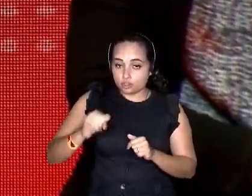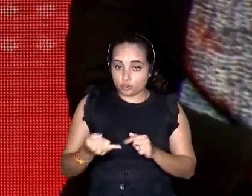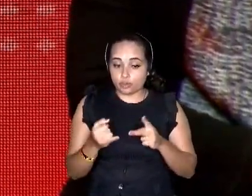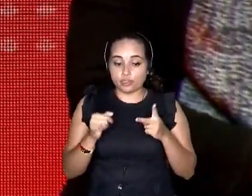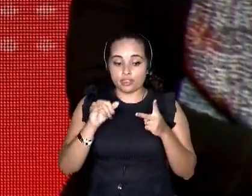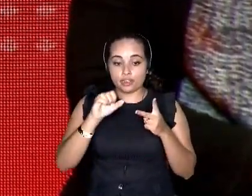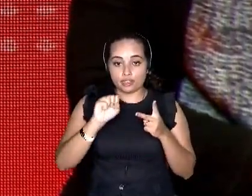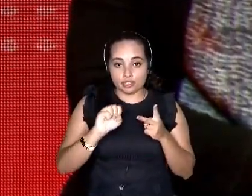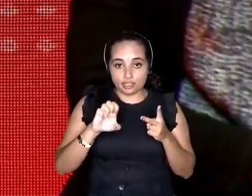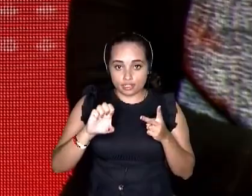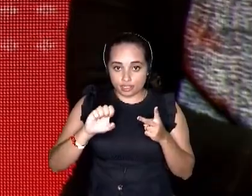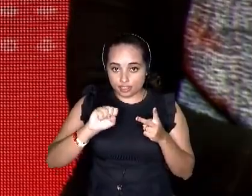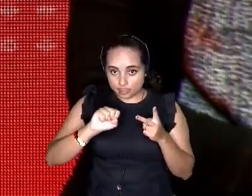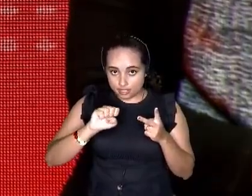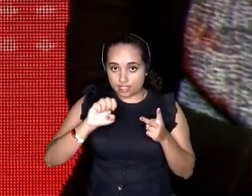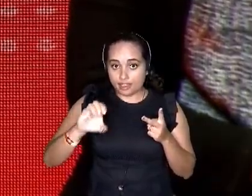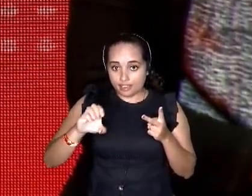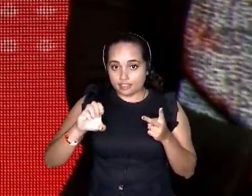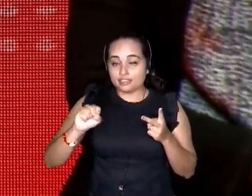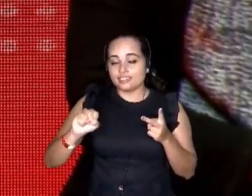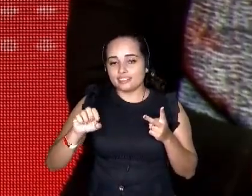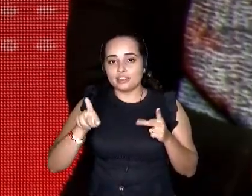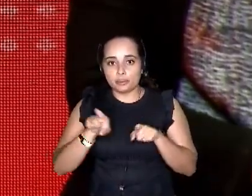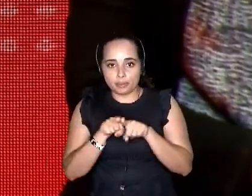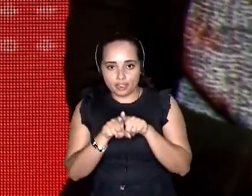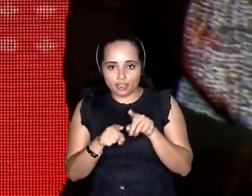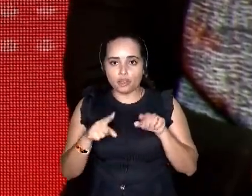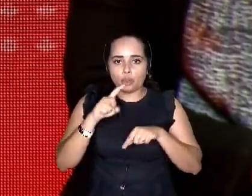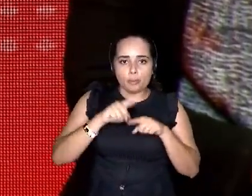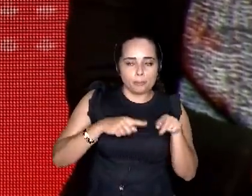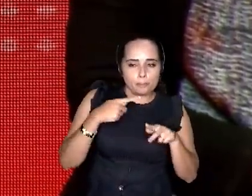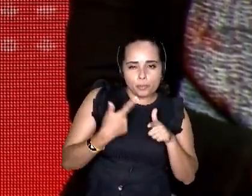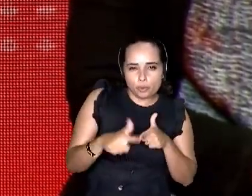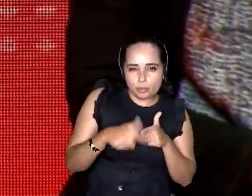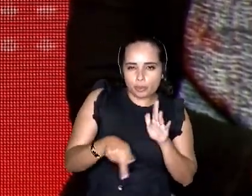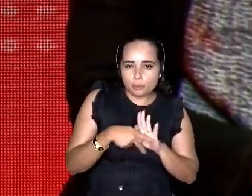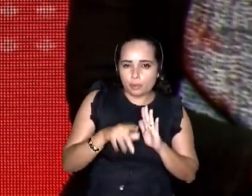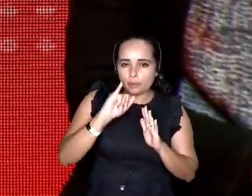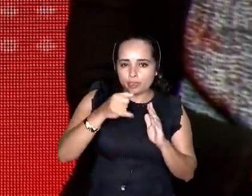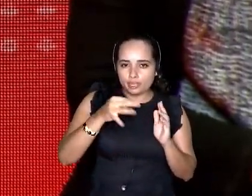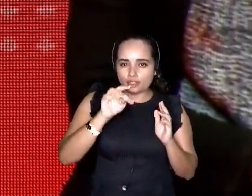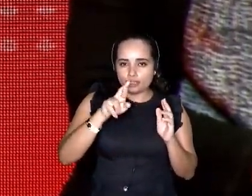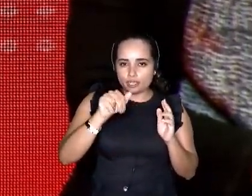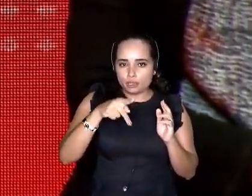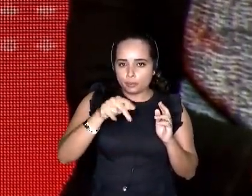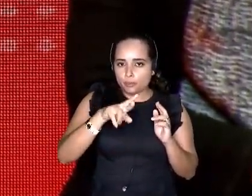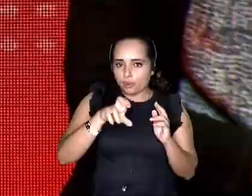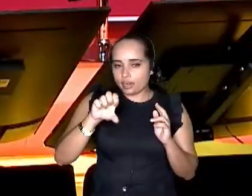o problema de transfer pricing, que era gigante, esse aí está sendo resolvido.